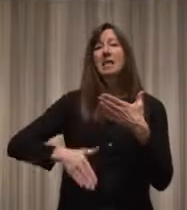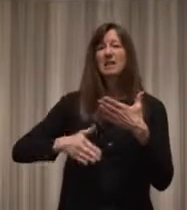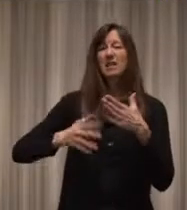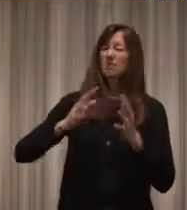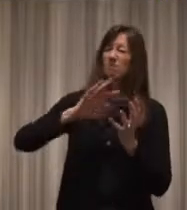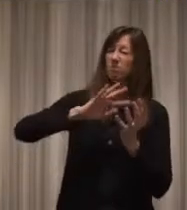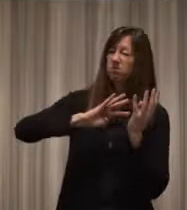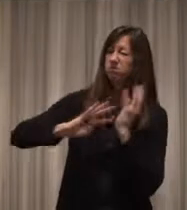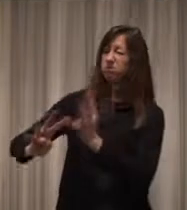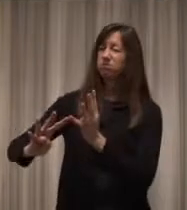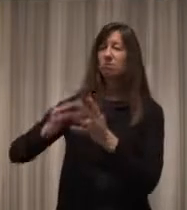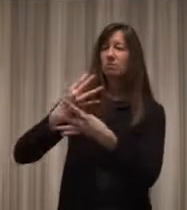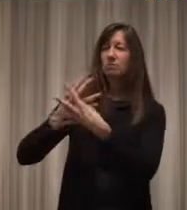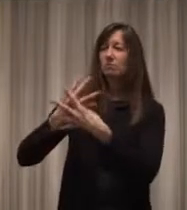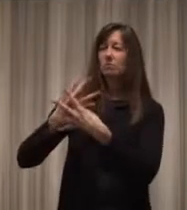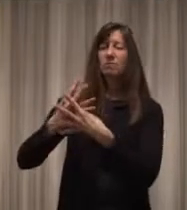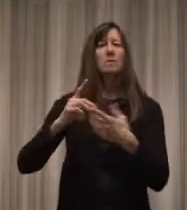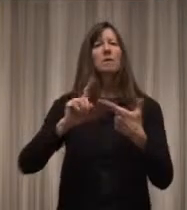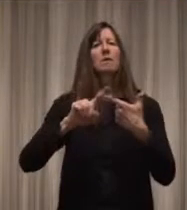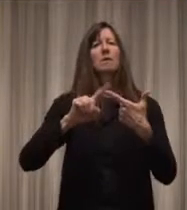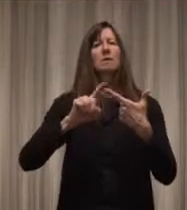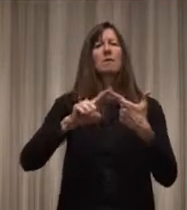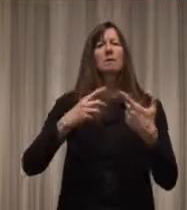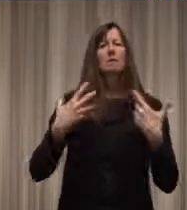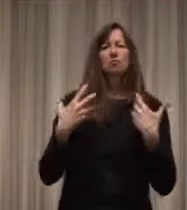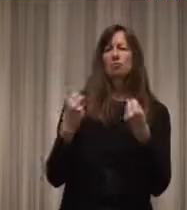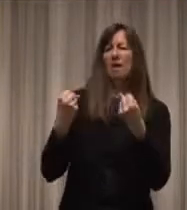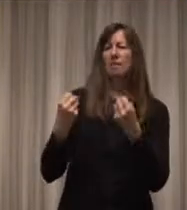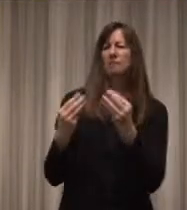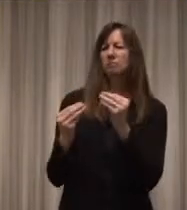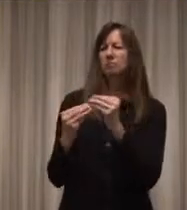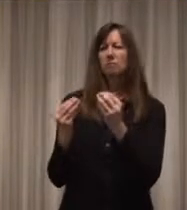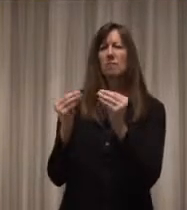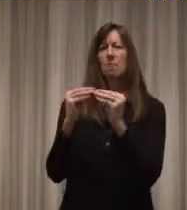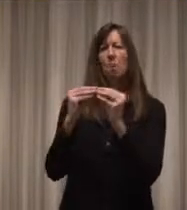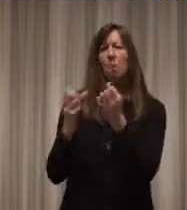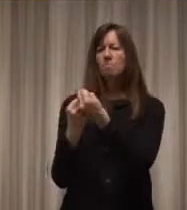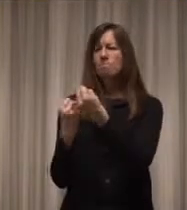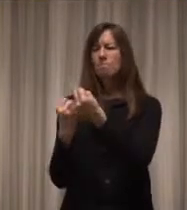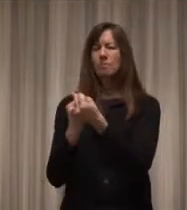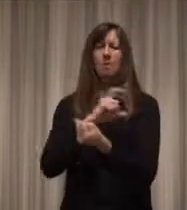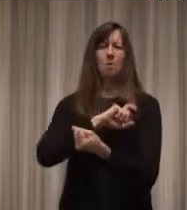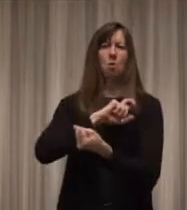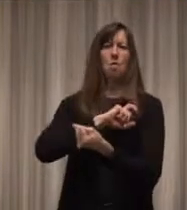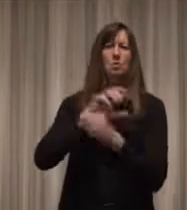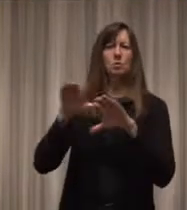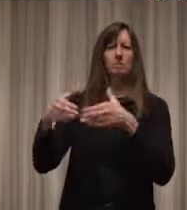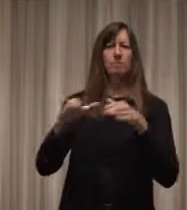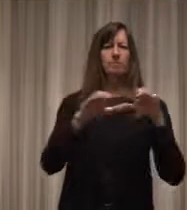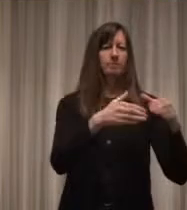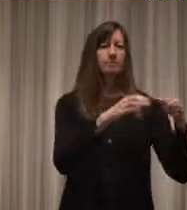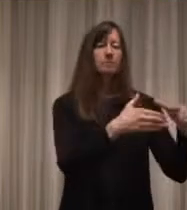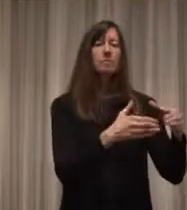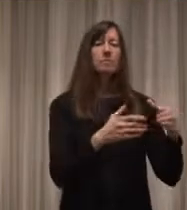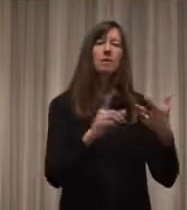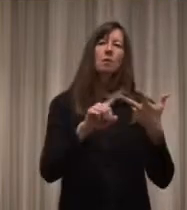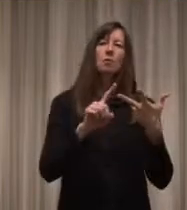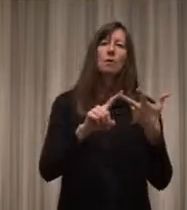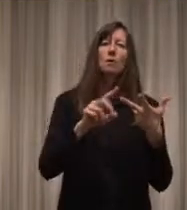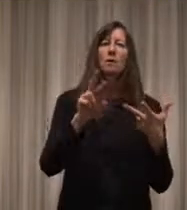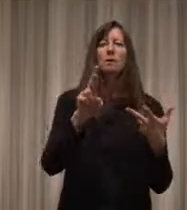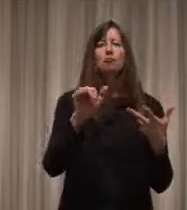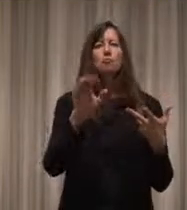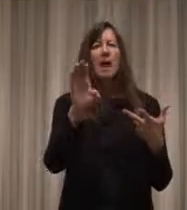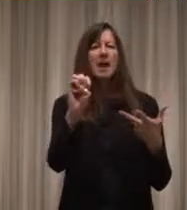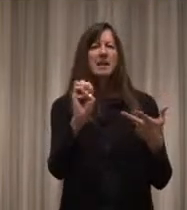strengthening oversight and accountability of our law enforcement entities, addressing systemic racial bias throughout